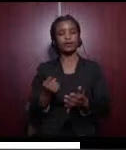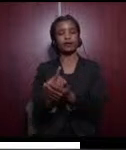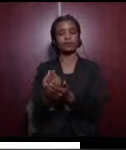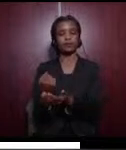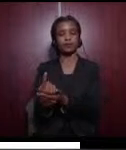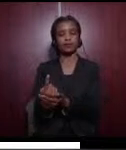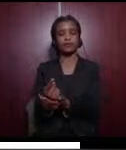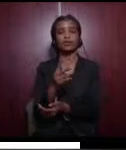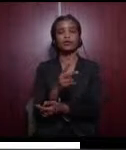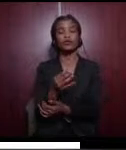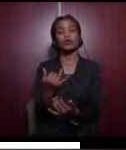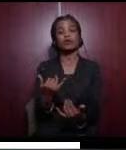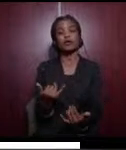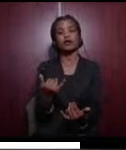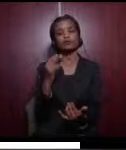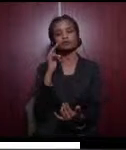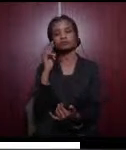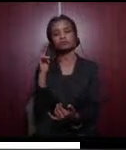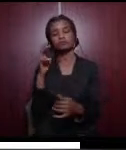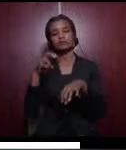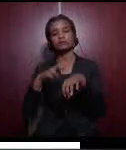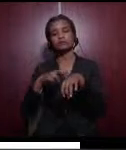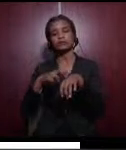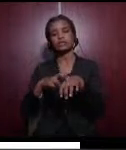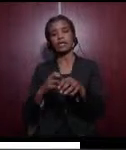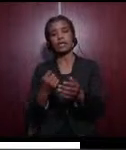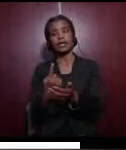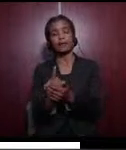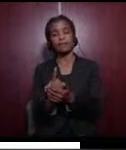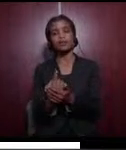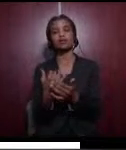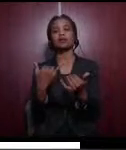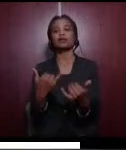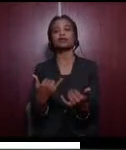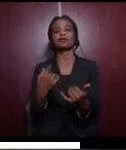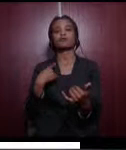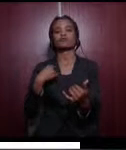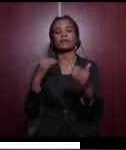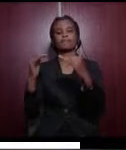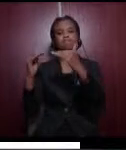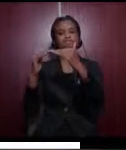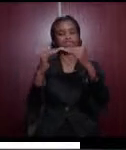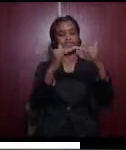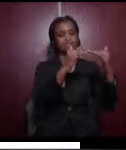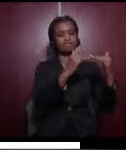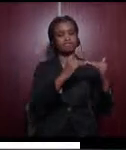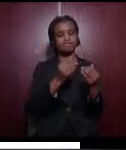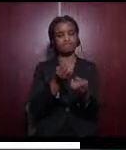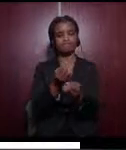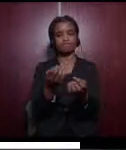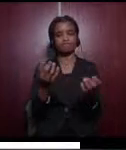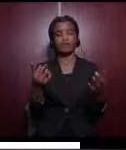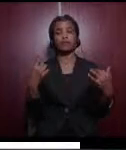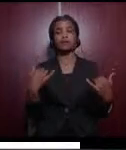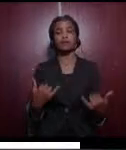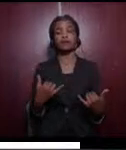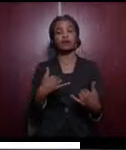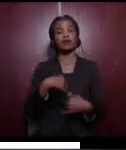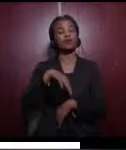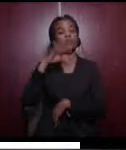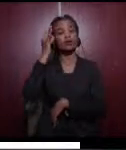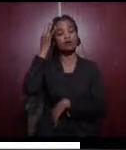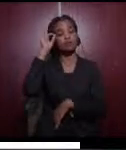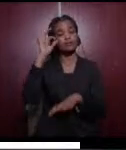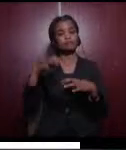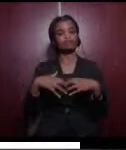Recognizing the need for the uniforming approach, government enacted the Disaster Management Act, as we are, I